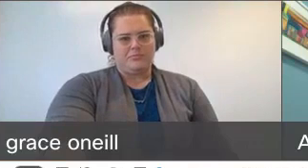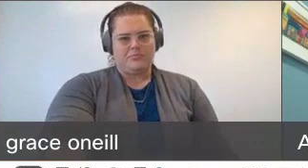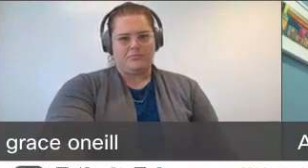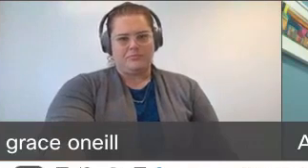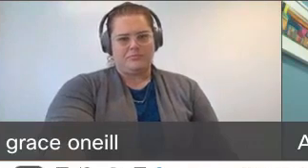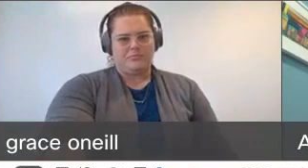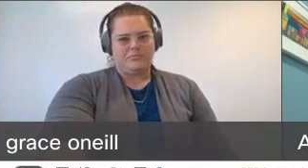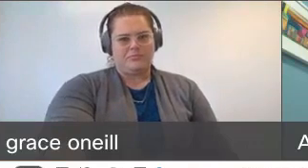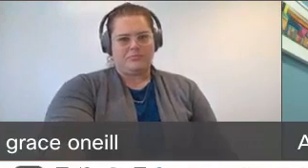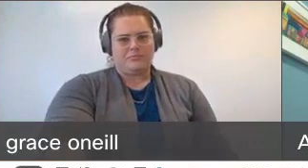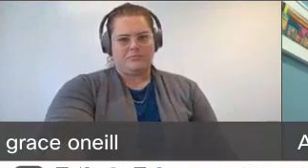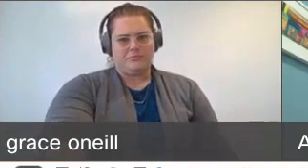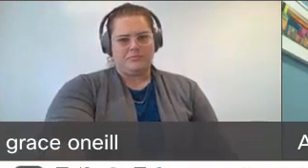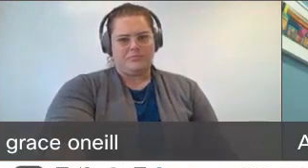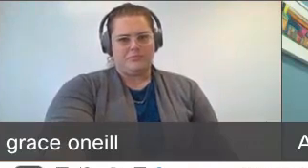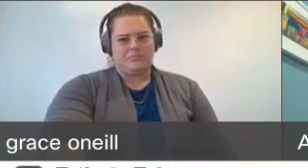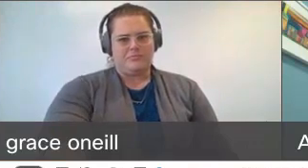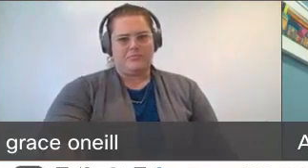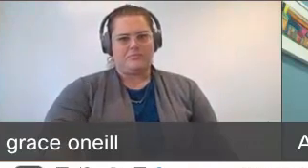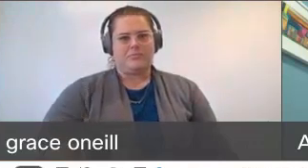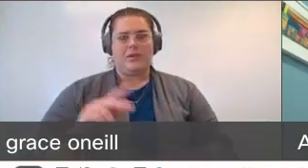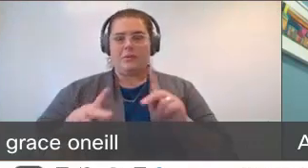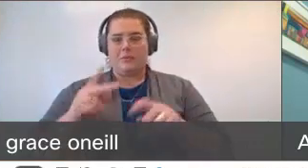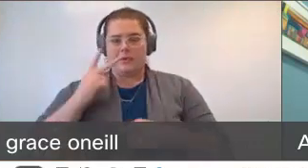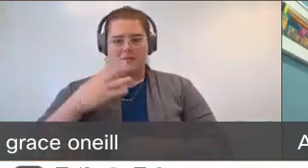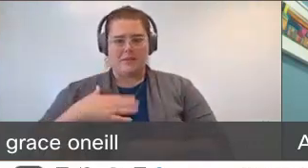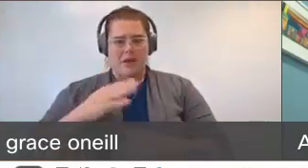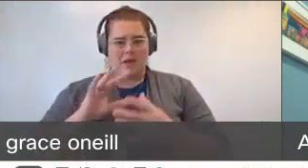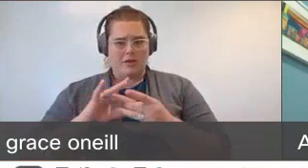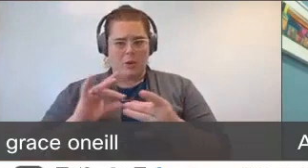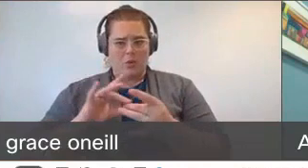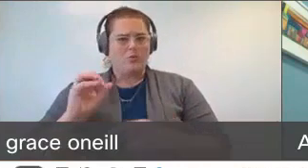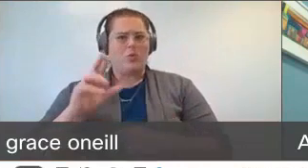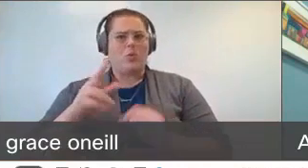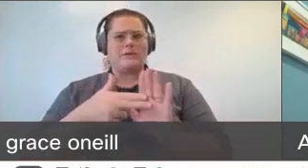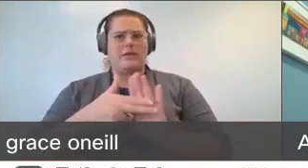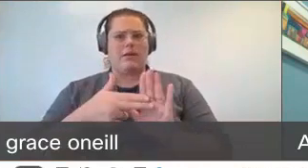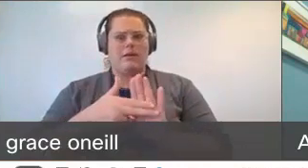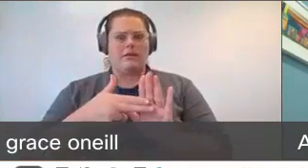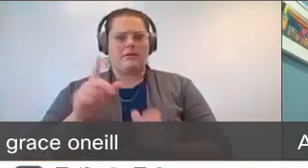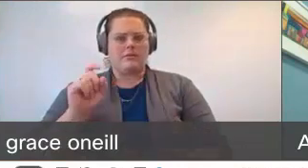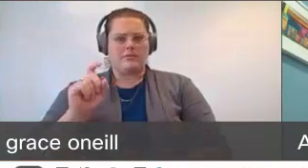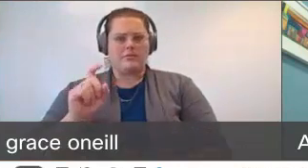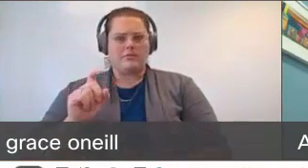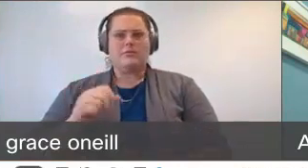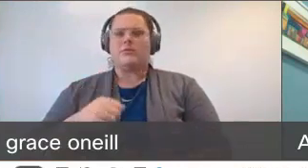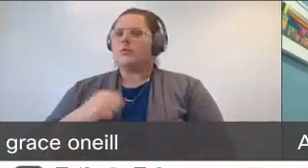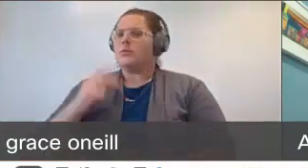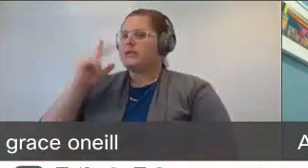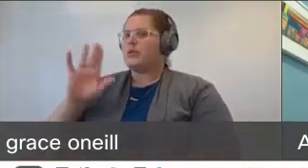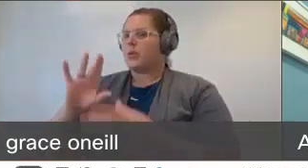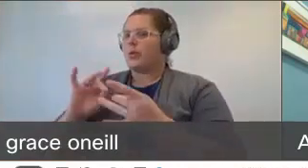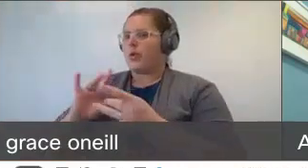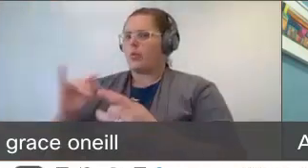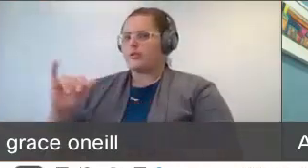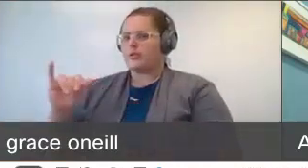are people seeing my notes or are you just seeing the slide? We are seeing your notes, Dr. Reese.